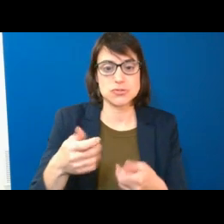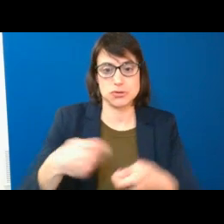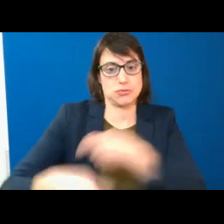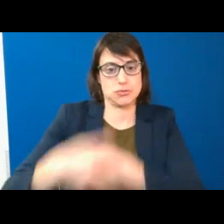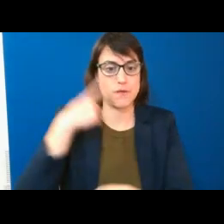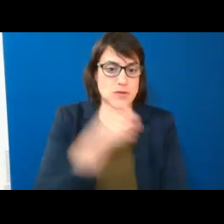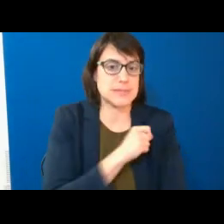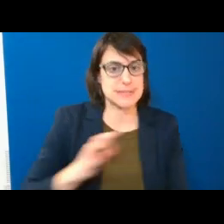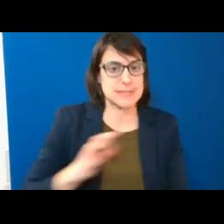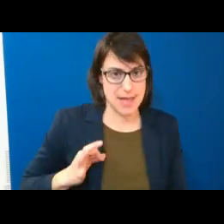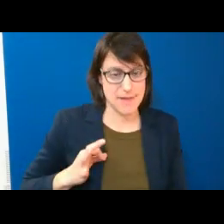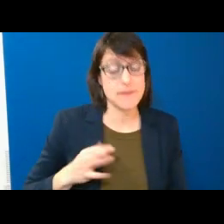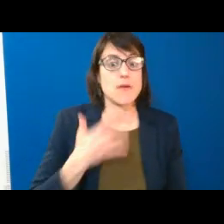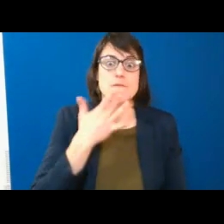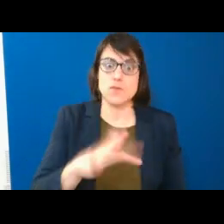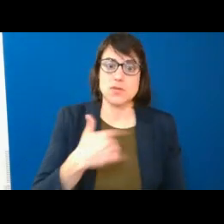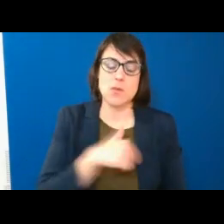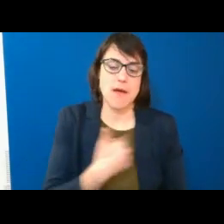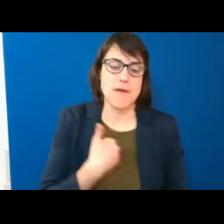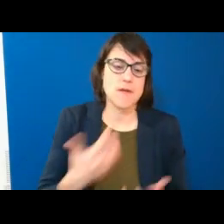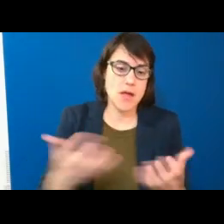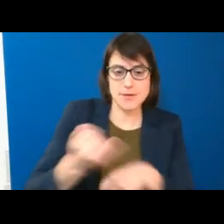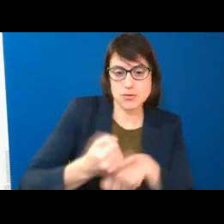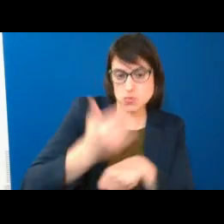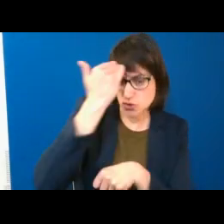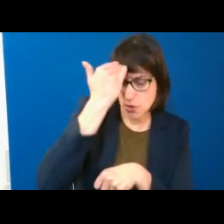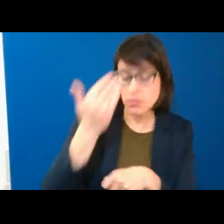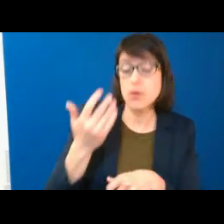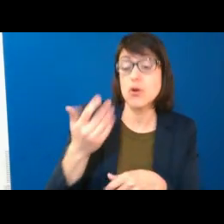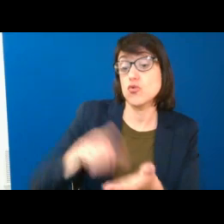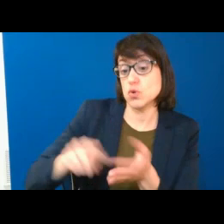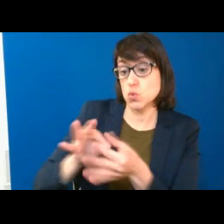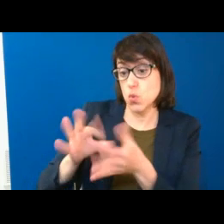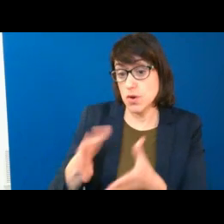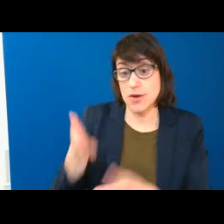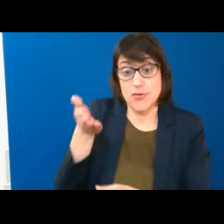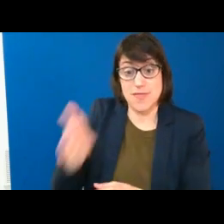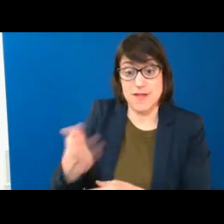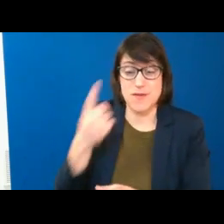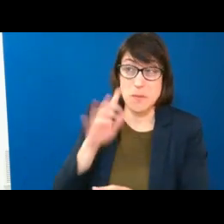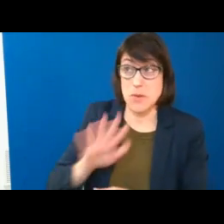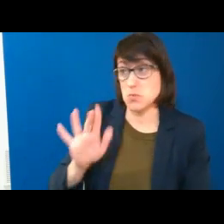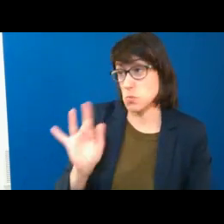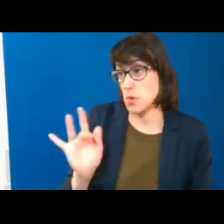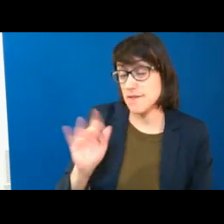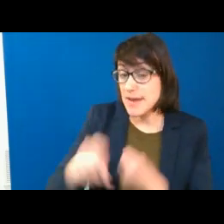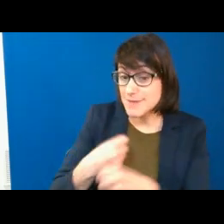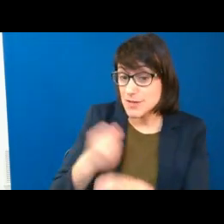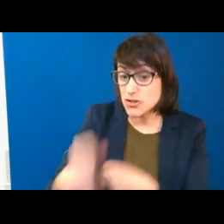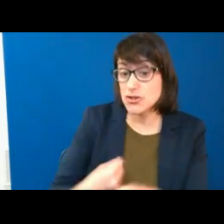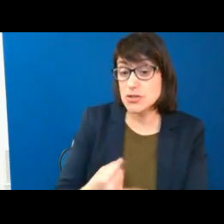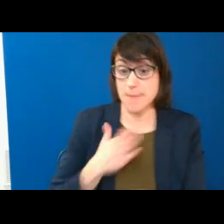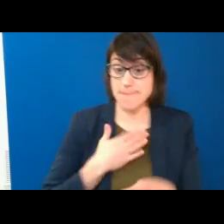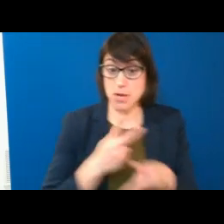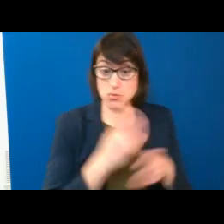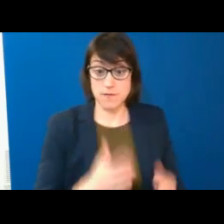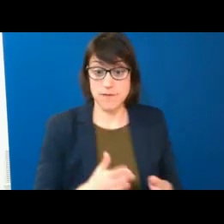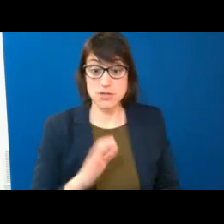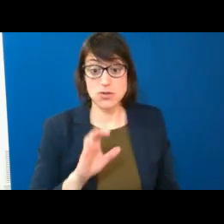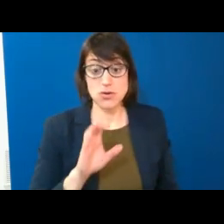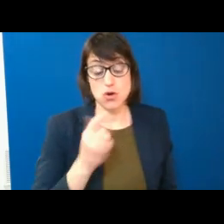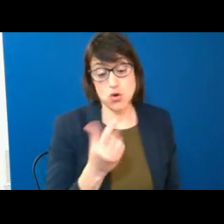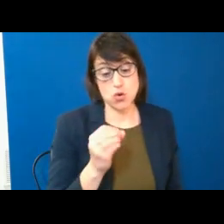knowledge. Our research coordinator has been at the reserve, I think, 25 years. My personal supervisor, Kristen Goodrich, our coastal training